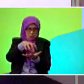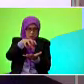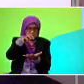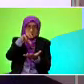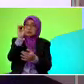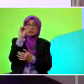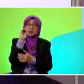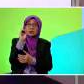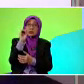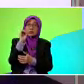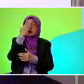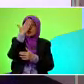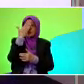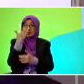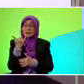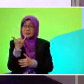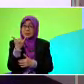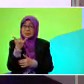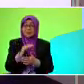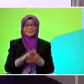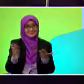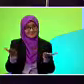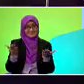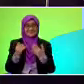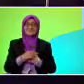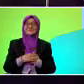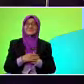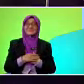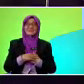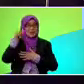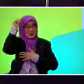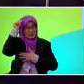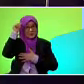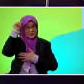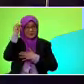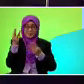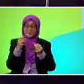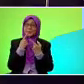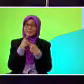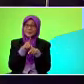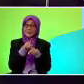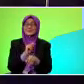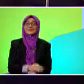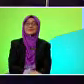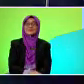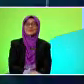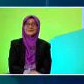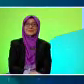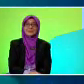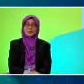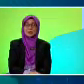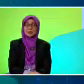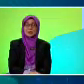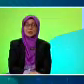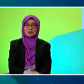answer why my dough did not rise? Oh, Akil. Okay, Akil. Why, Without Akil? sugar,